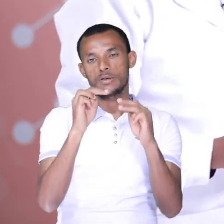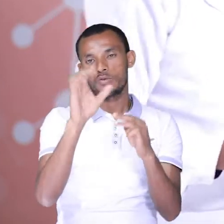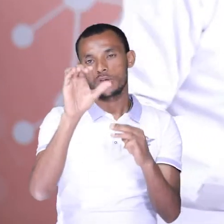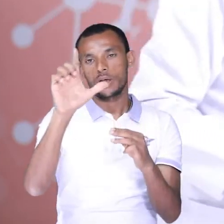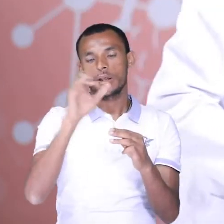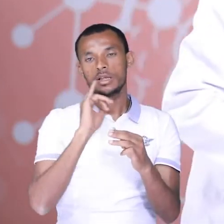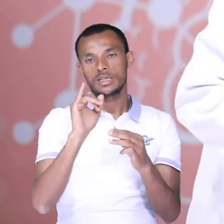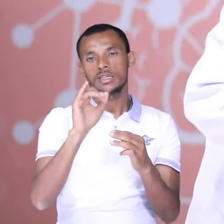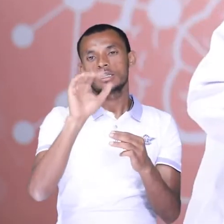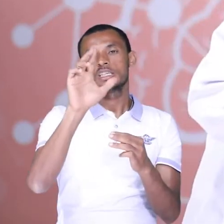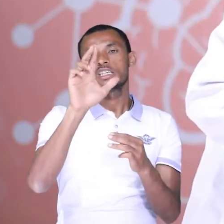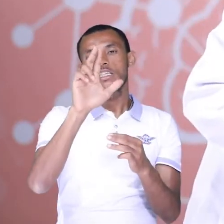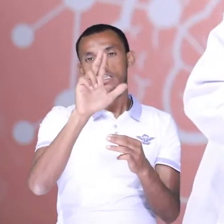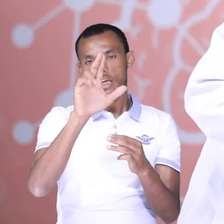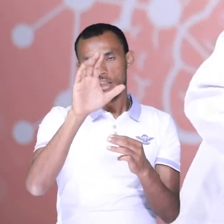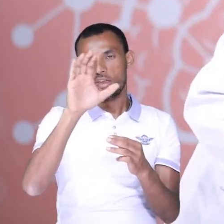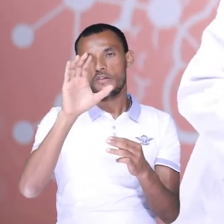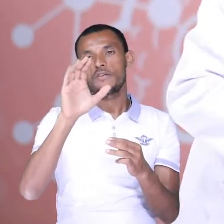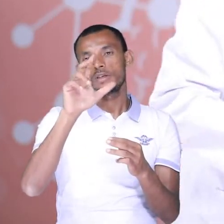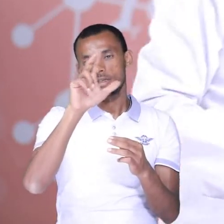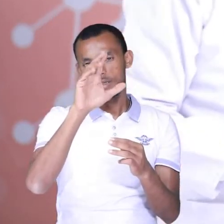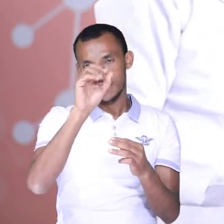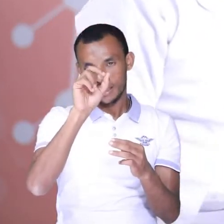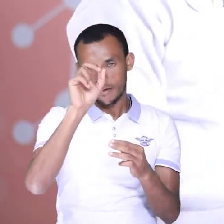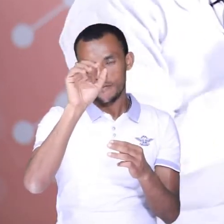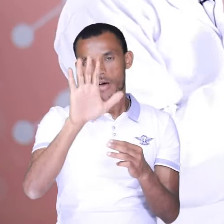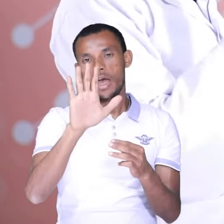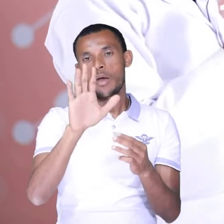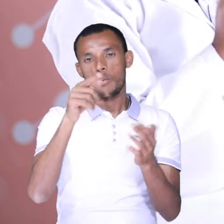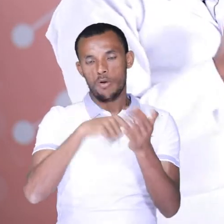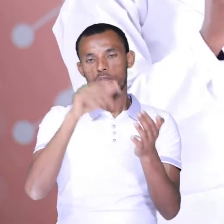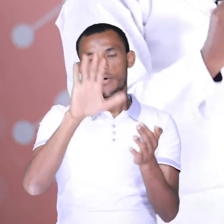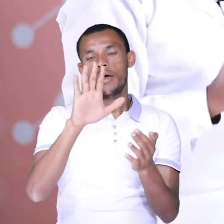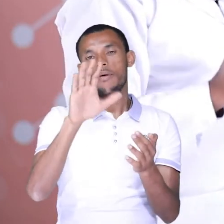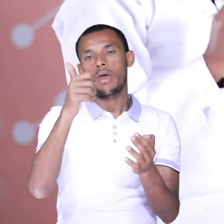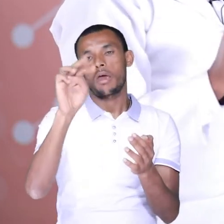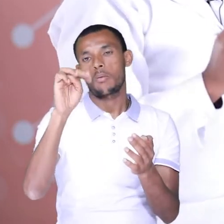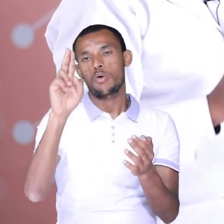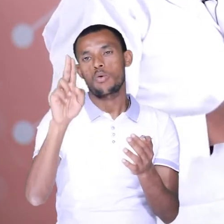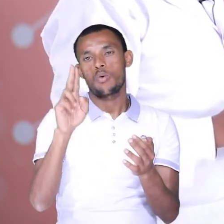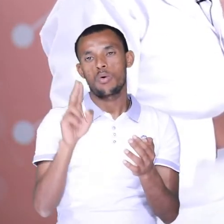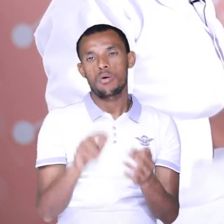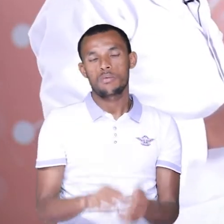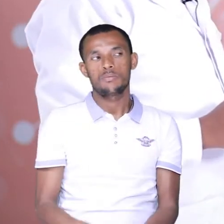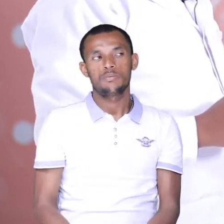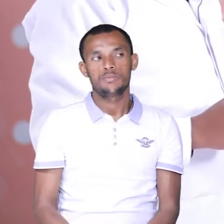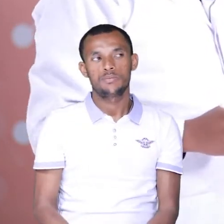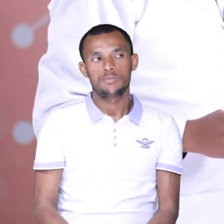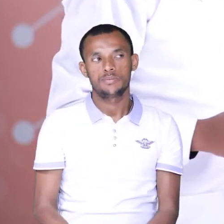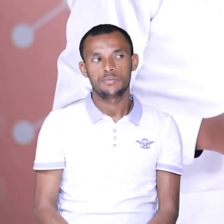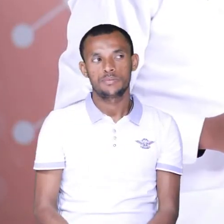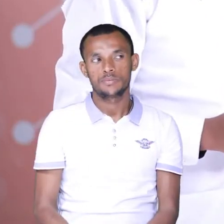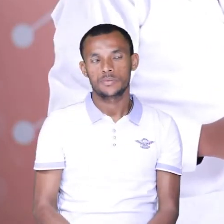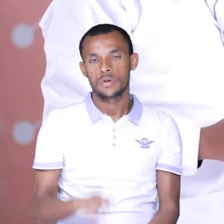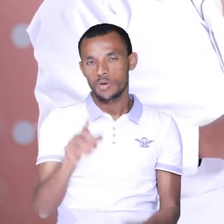chlorine, is 35.5 AMU, or you can put it 35.5 only.